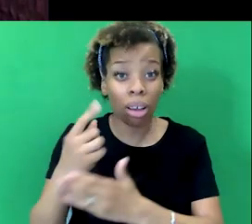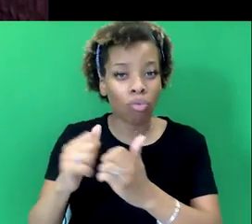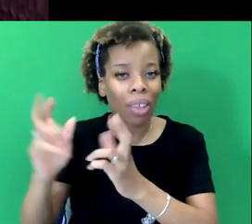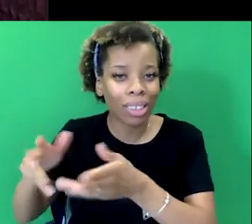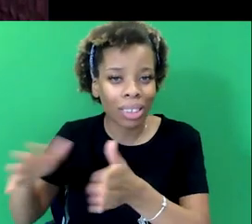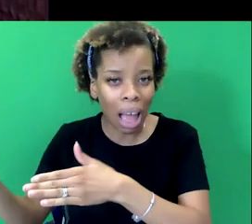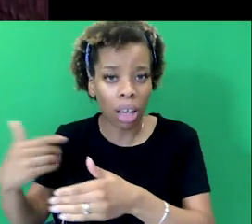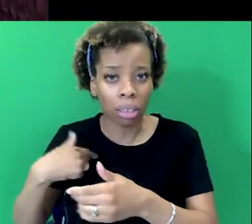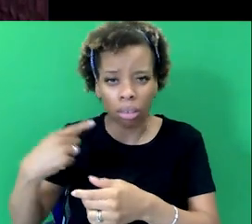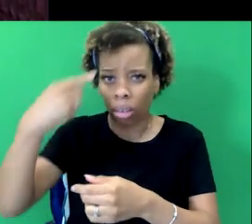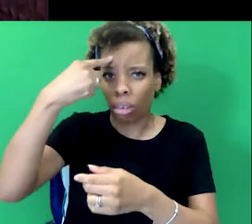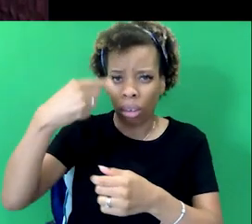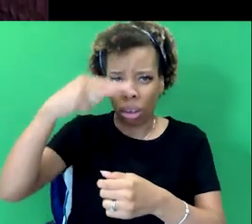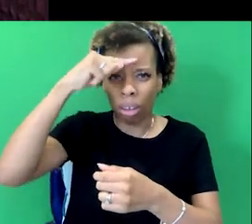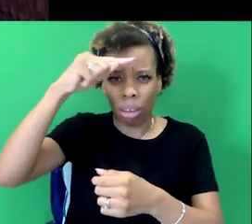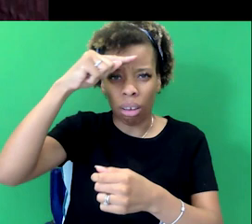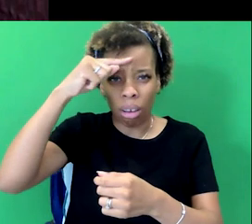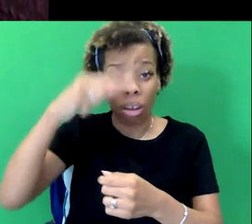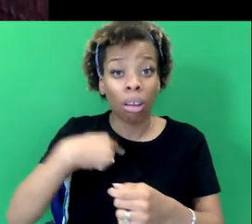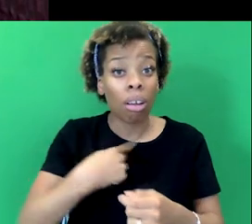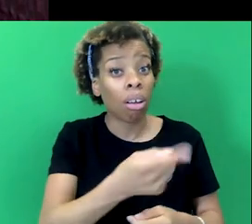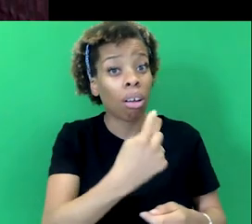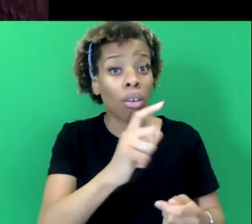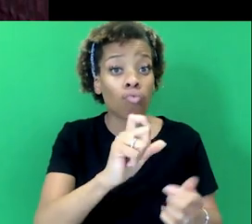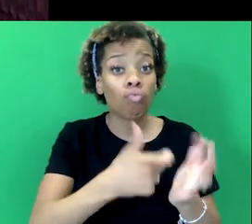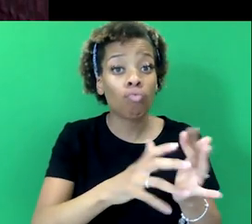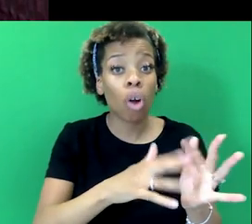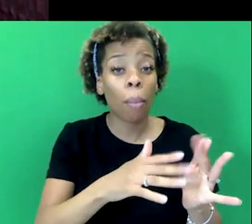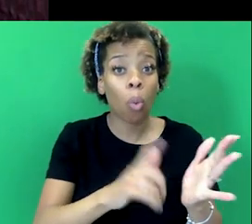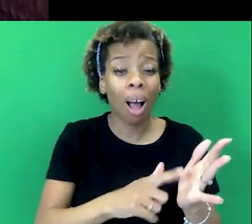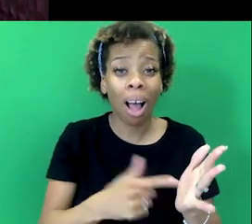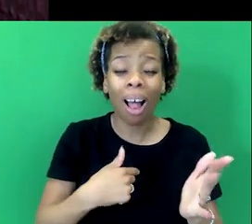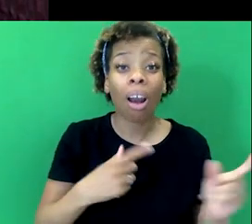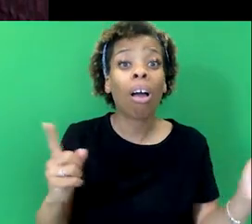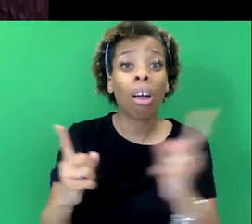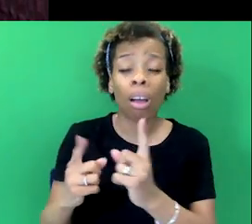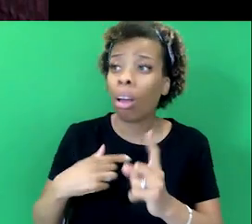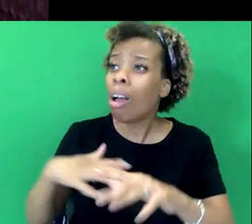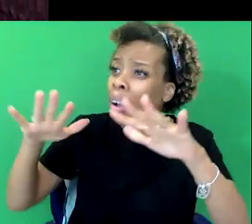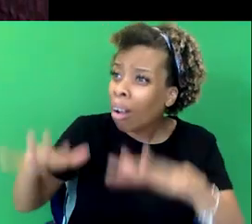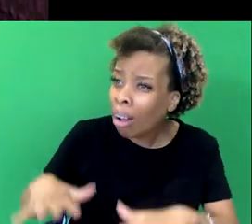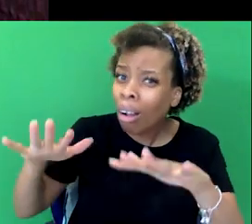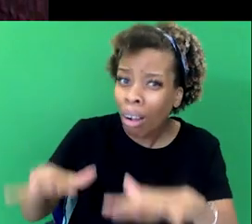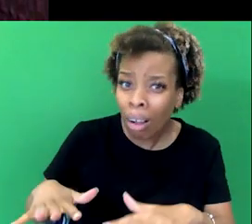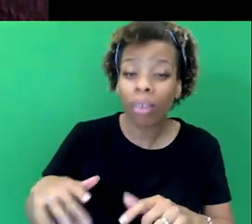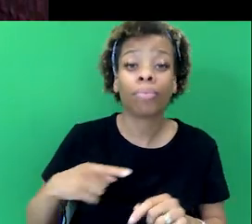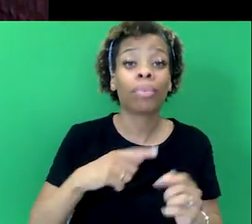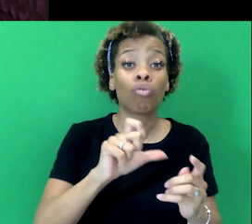and Cromwell is invited into his chambers and has to calm him down. Mm. And he touches his